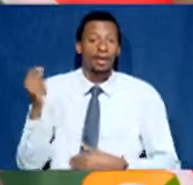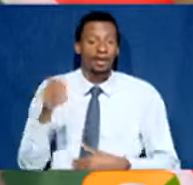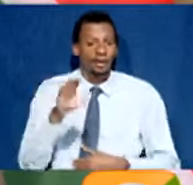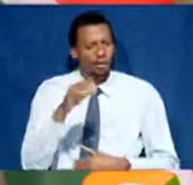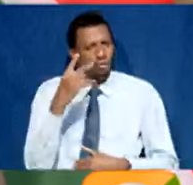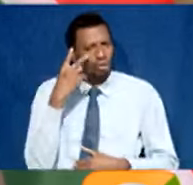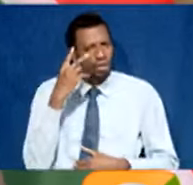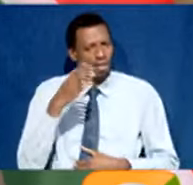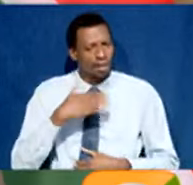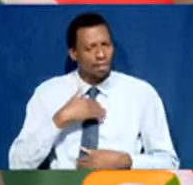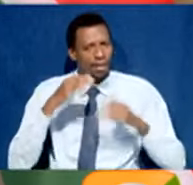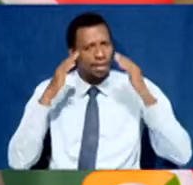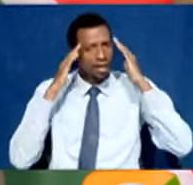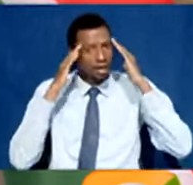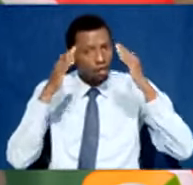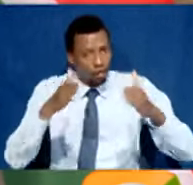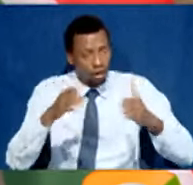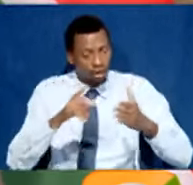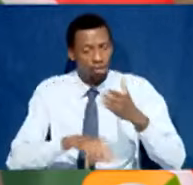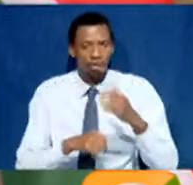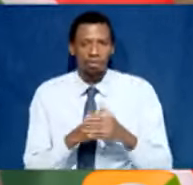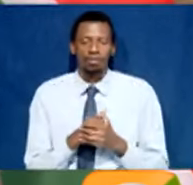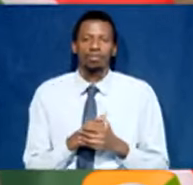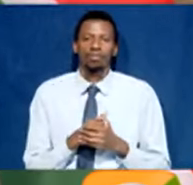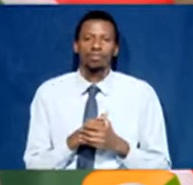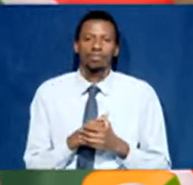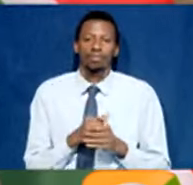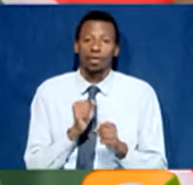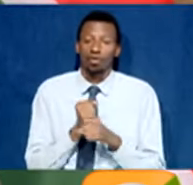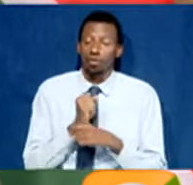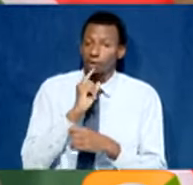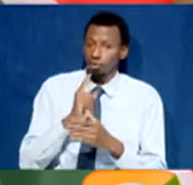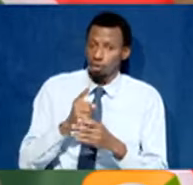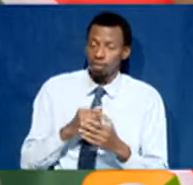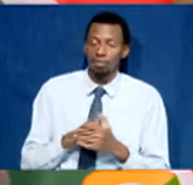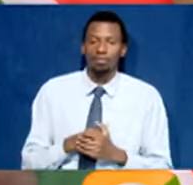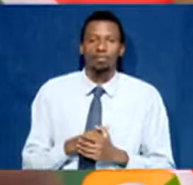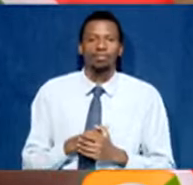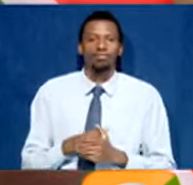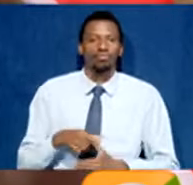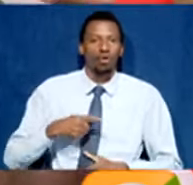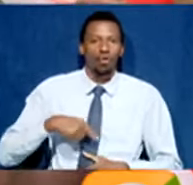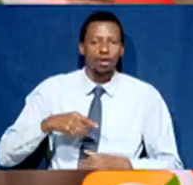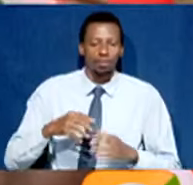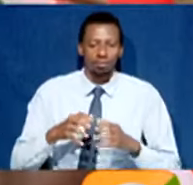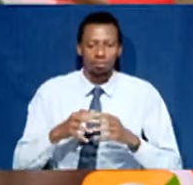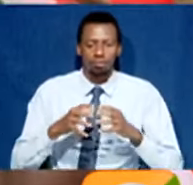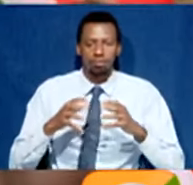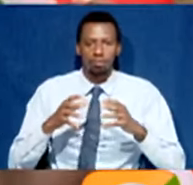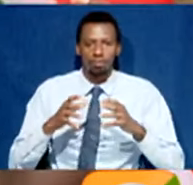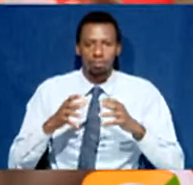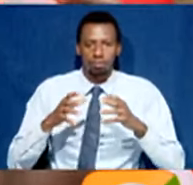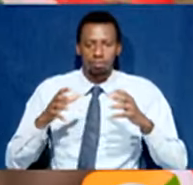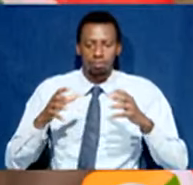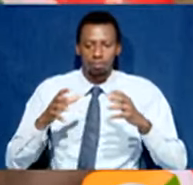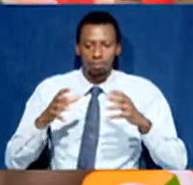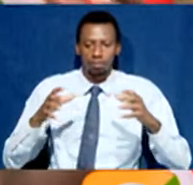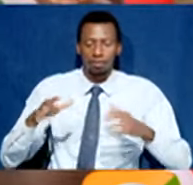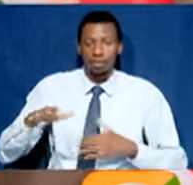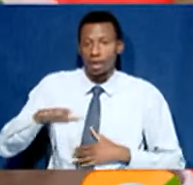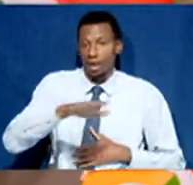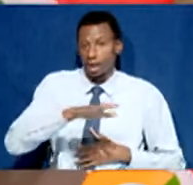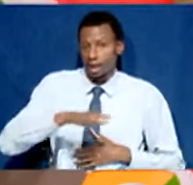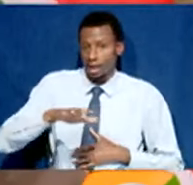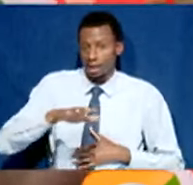my focus is to make sure that we expand the space of people who